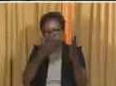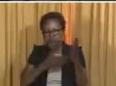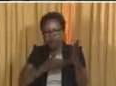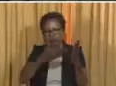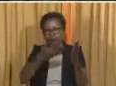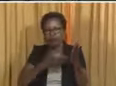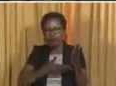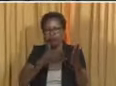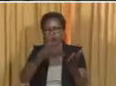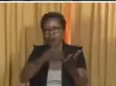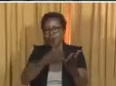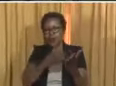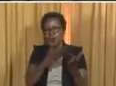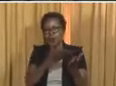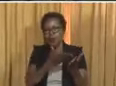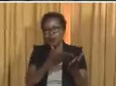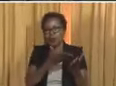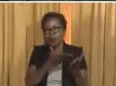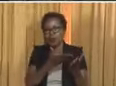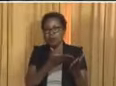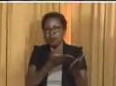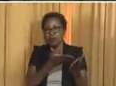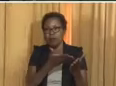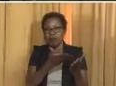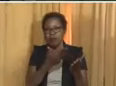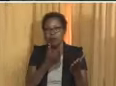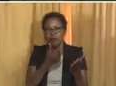unconstitutionality, and I think that I will